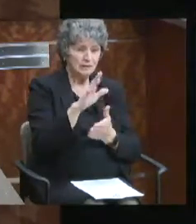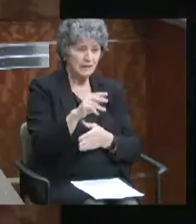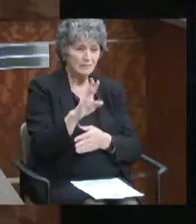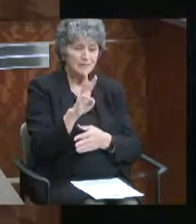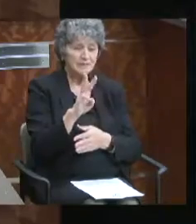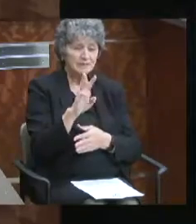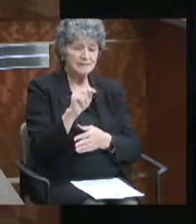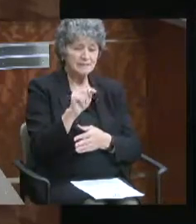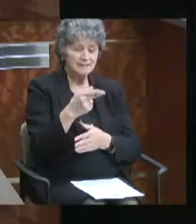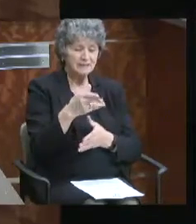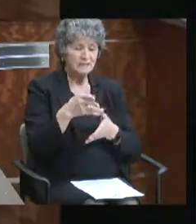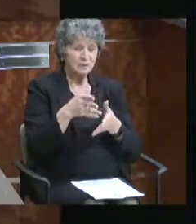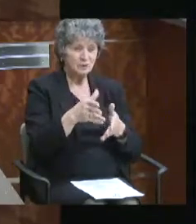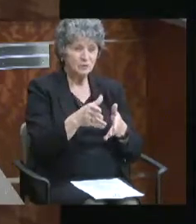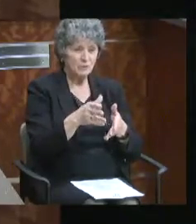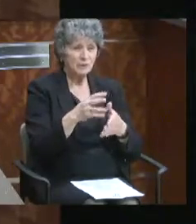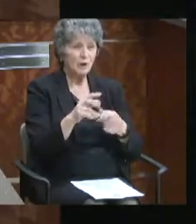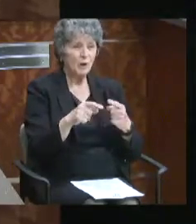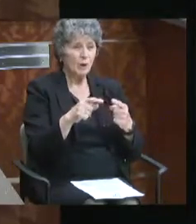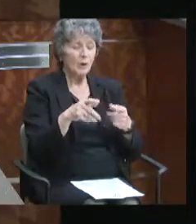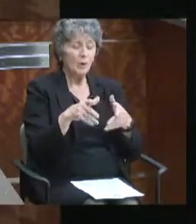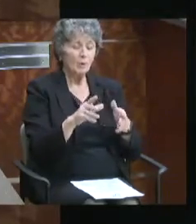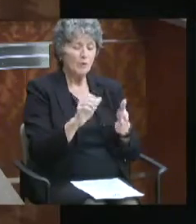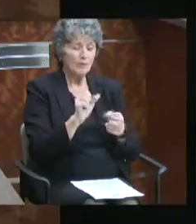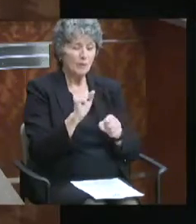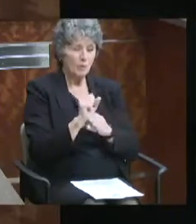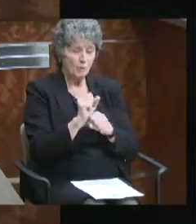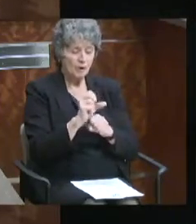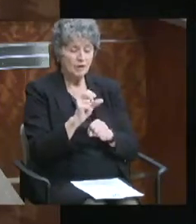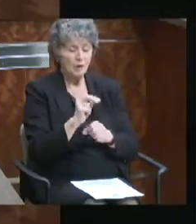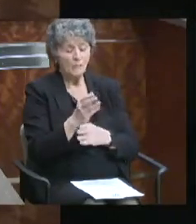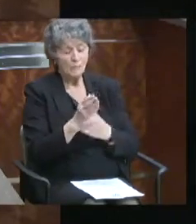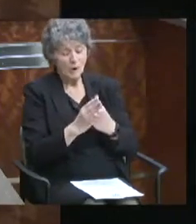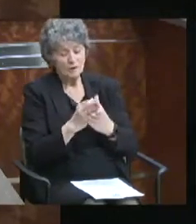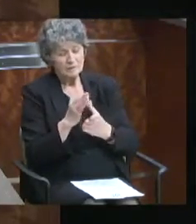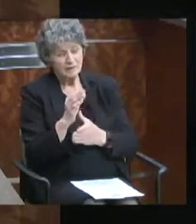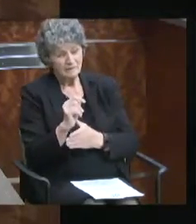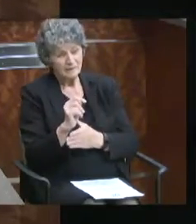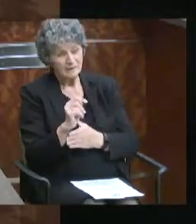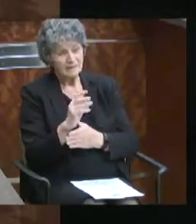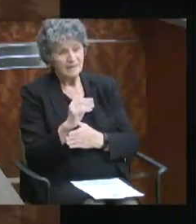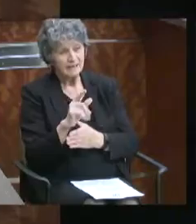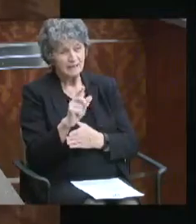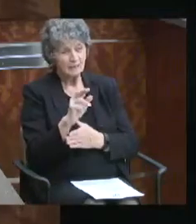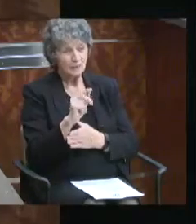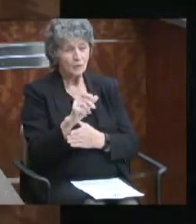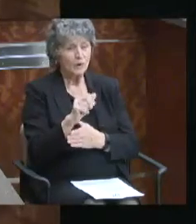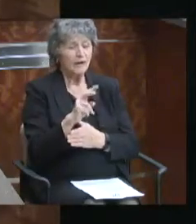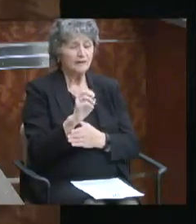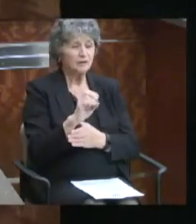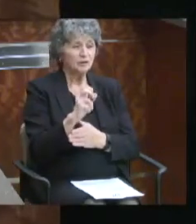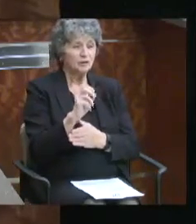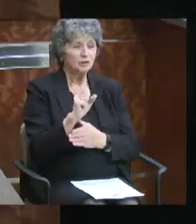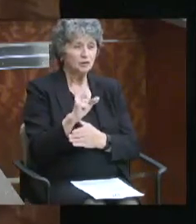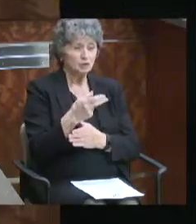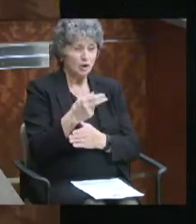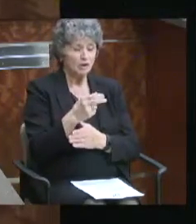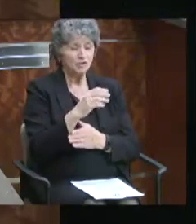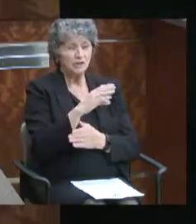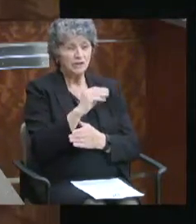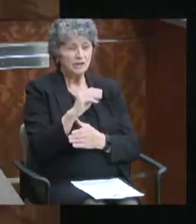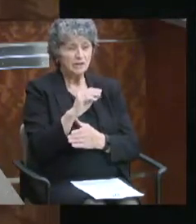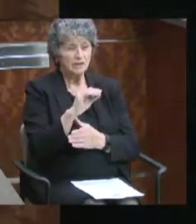while they were working on parts of 6th Street and Laurel Avenue. And Josh and James took it upon